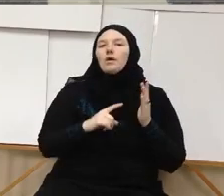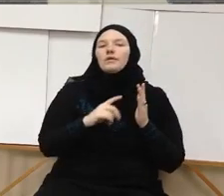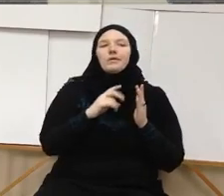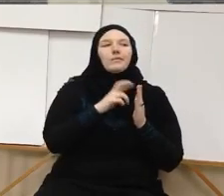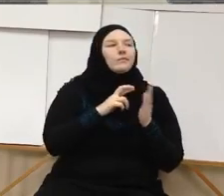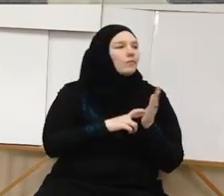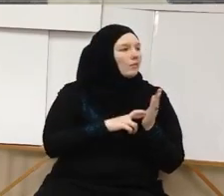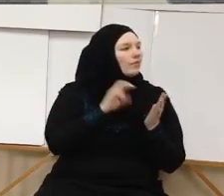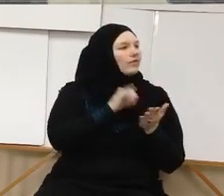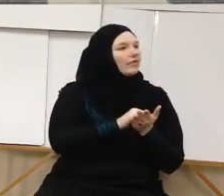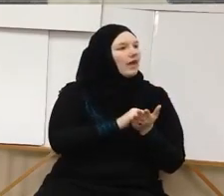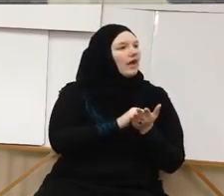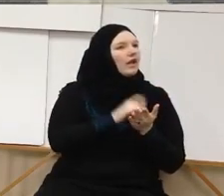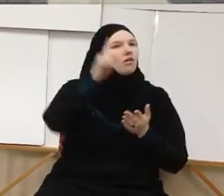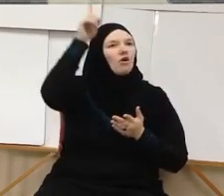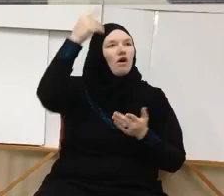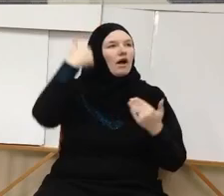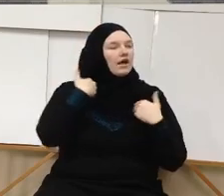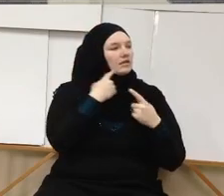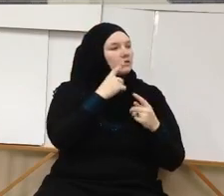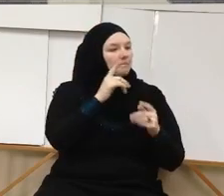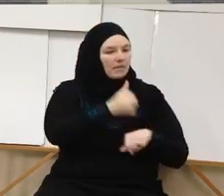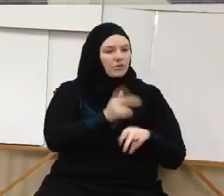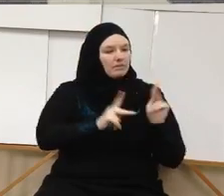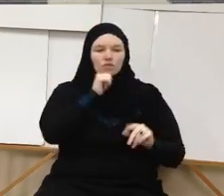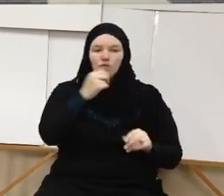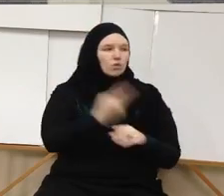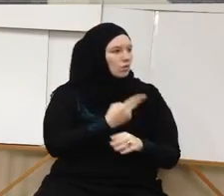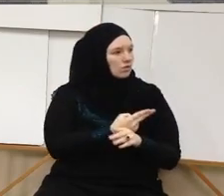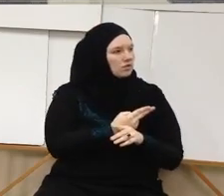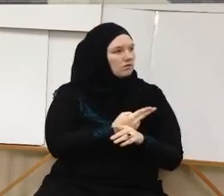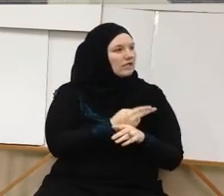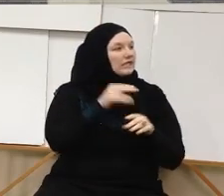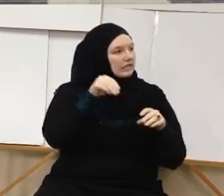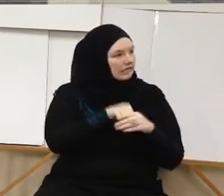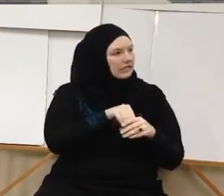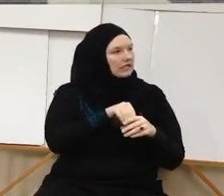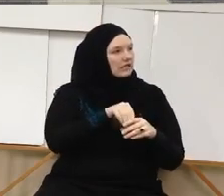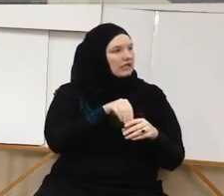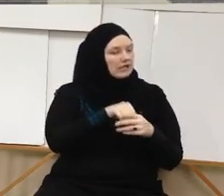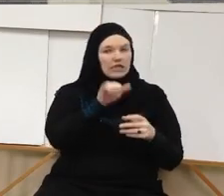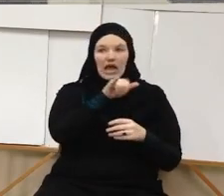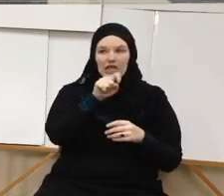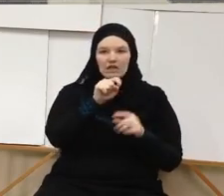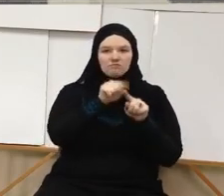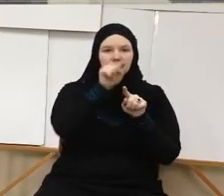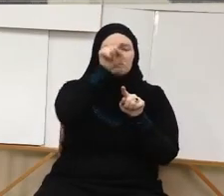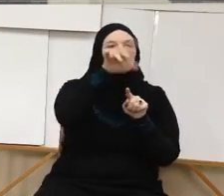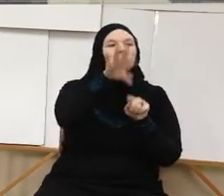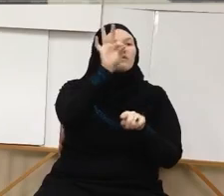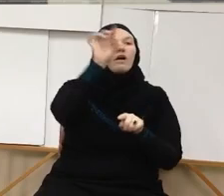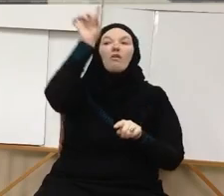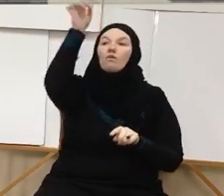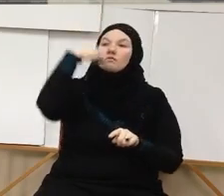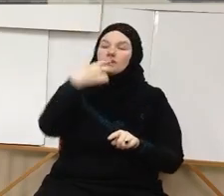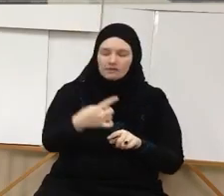who do not use Allah's judgment. So if you go back a couple of ayahs in the same surah, in Surah Al-Ma'idah, you will find Allah subhanahu wa ta'ala